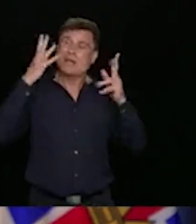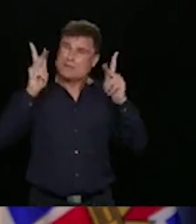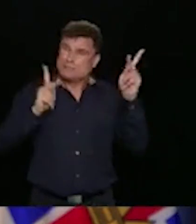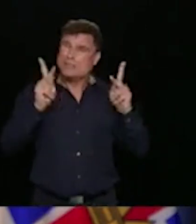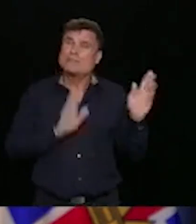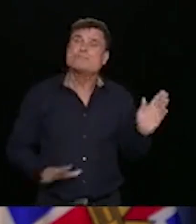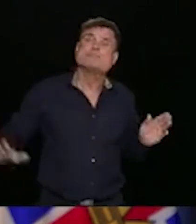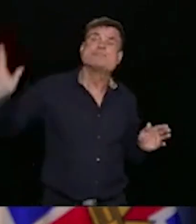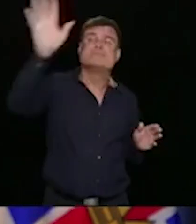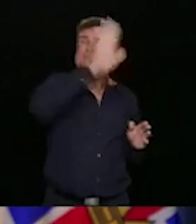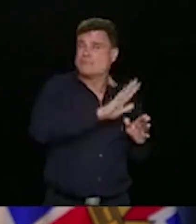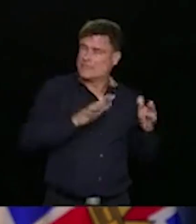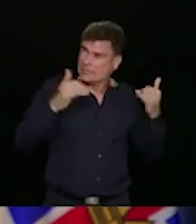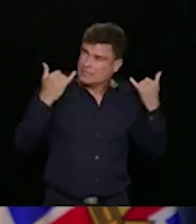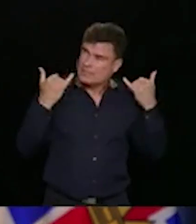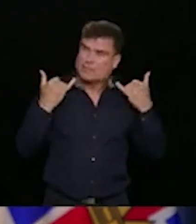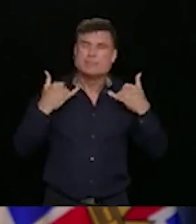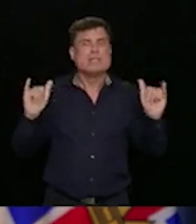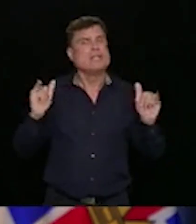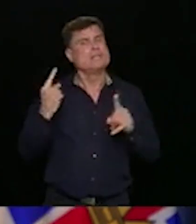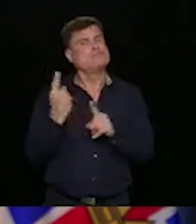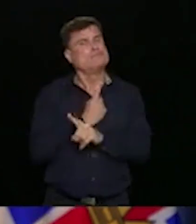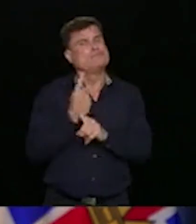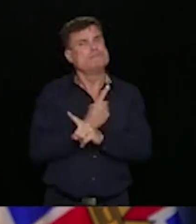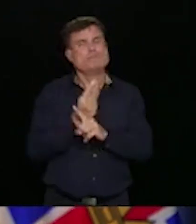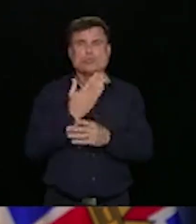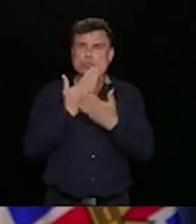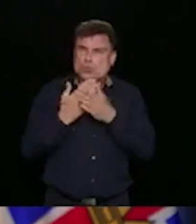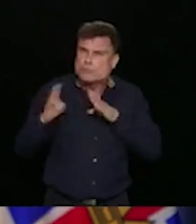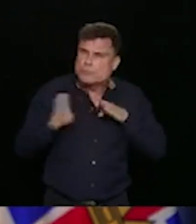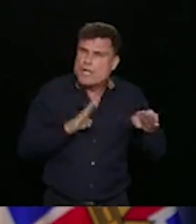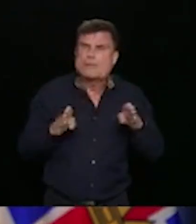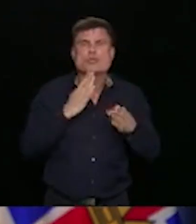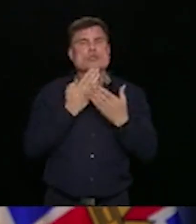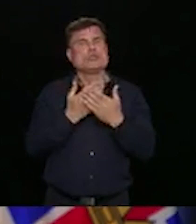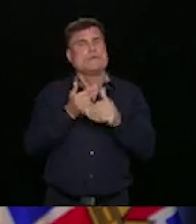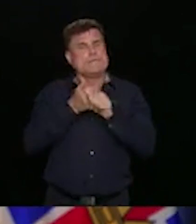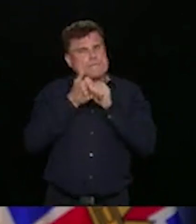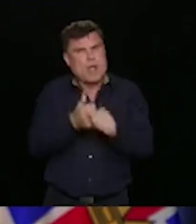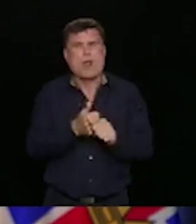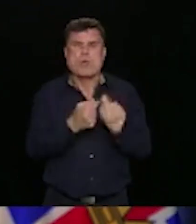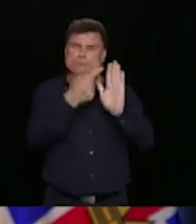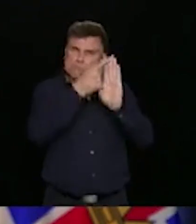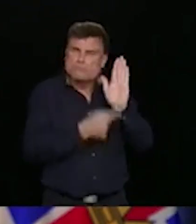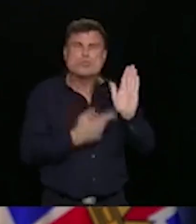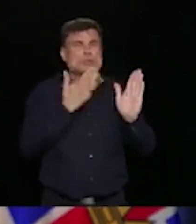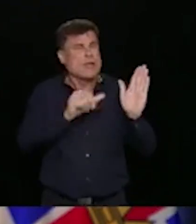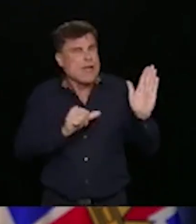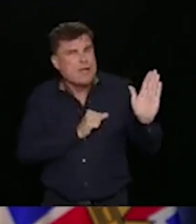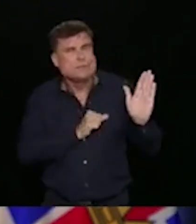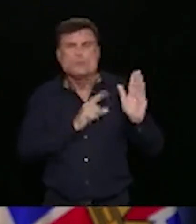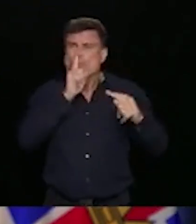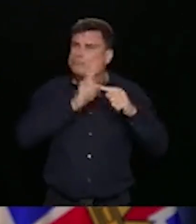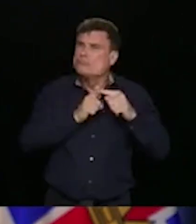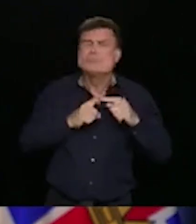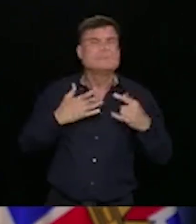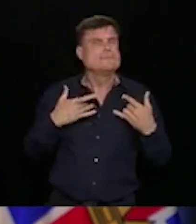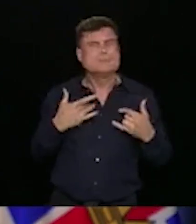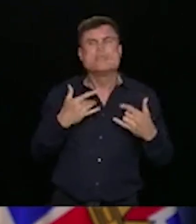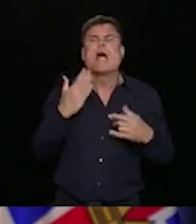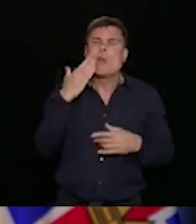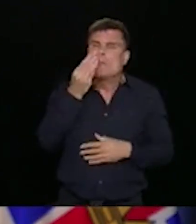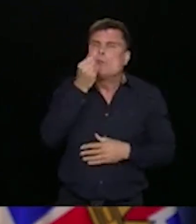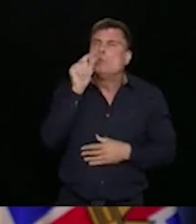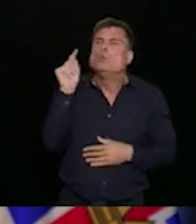that have been quite visible because they're outdoors, and, you know, the drum circle is one. But people, even within that scenario,